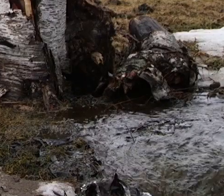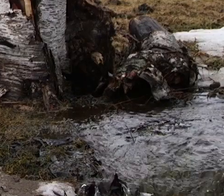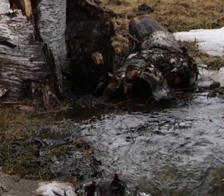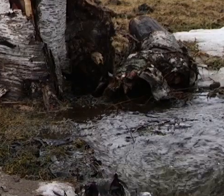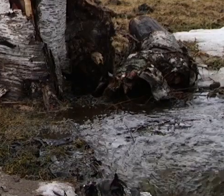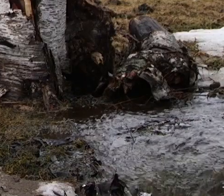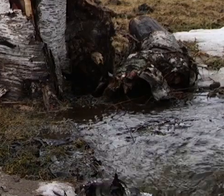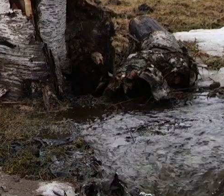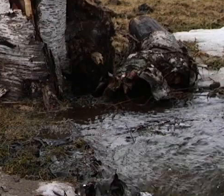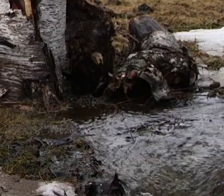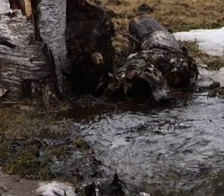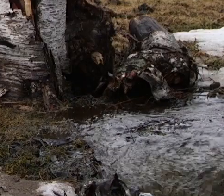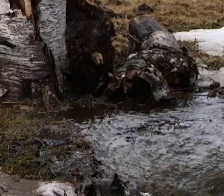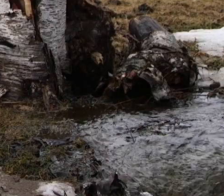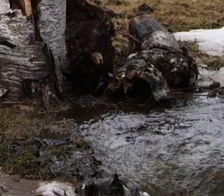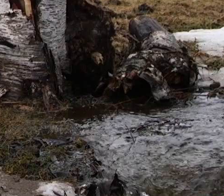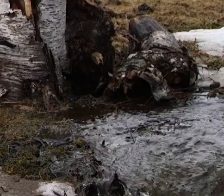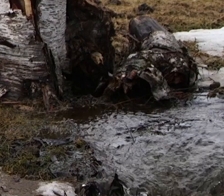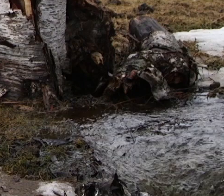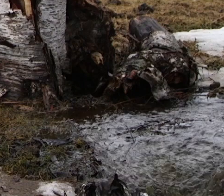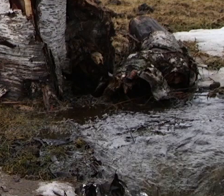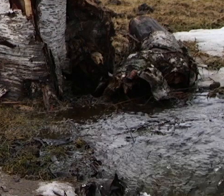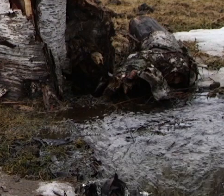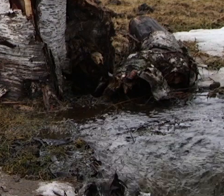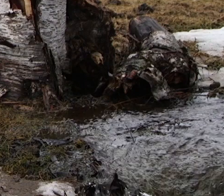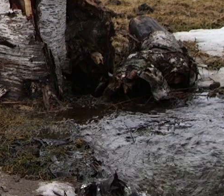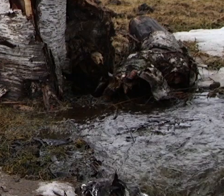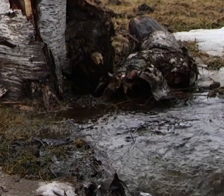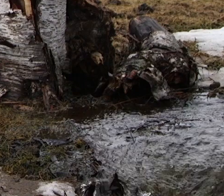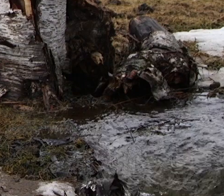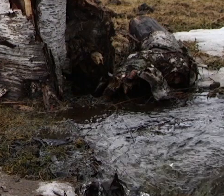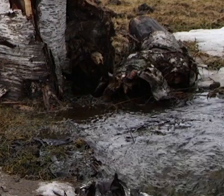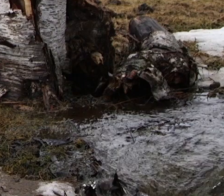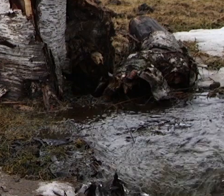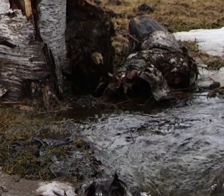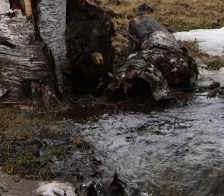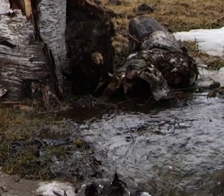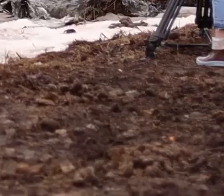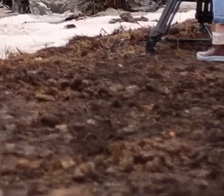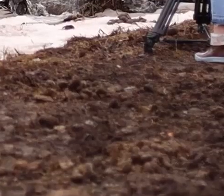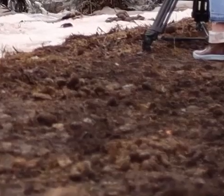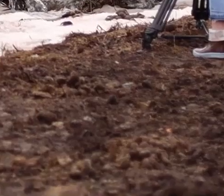Now we're all bored and alone. You know what though? We're all alone together.